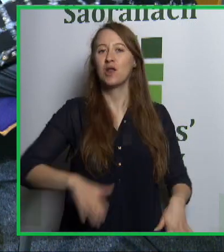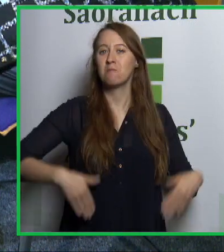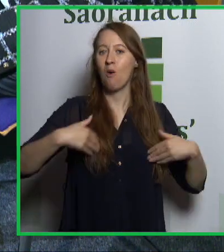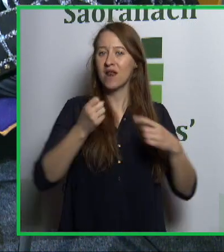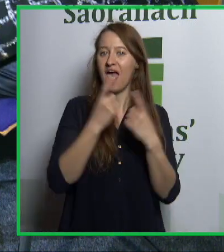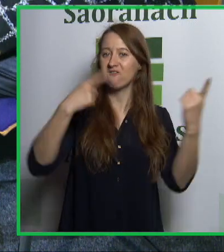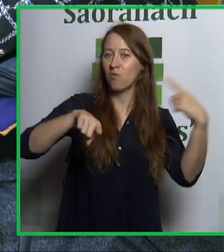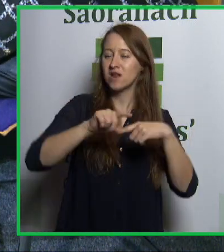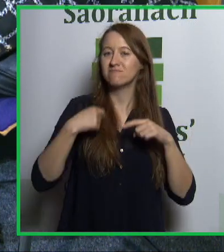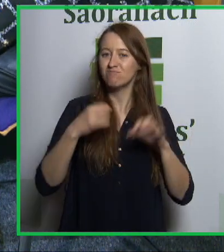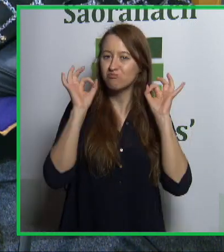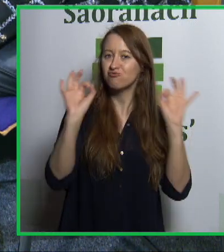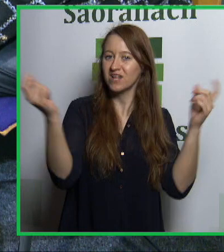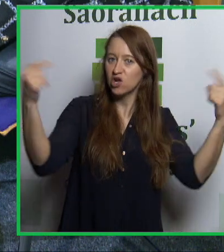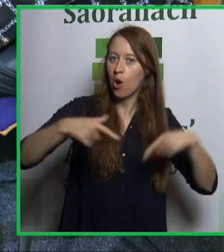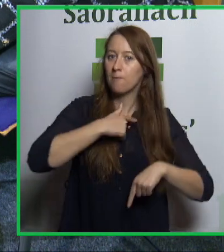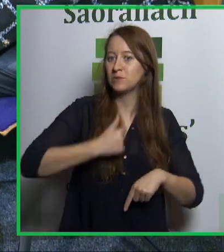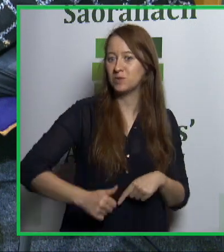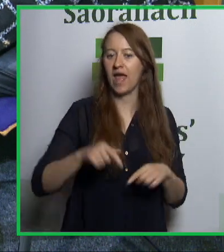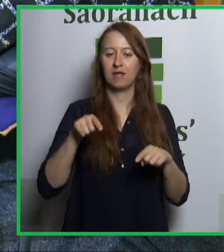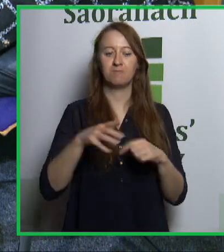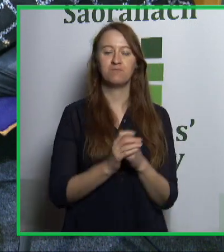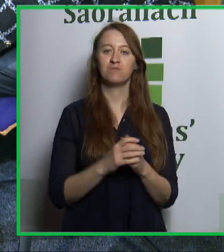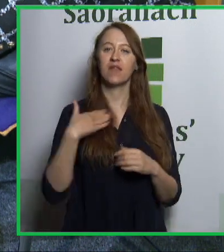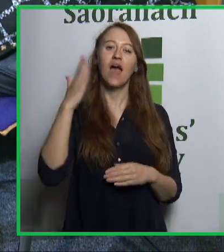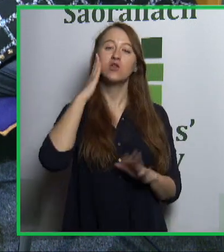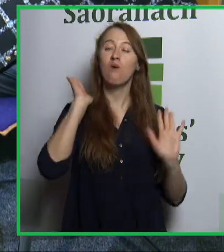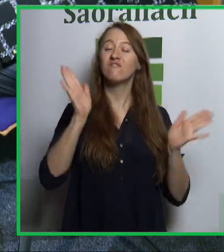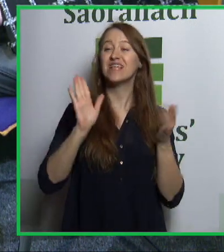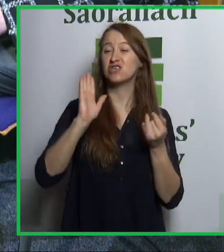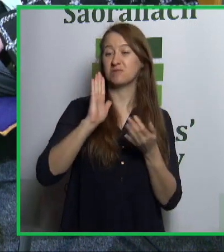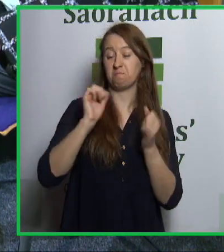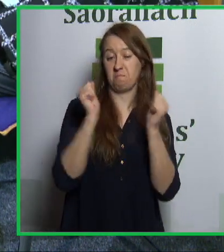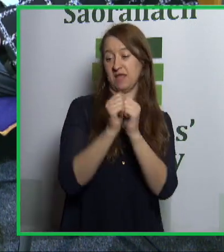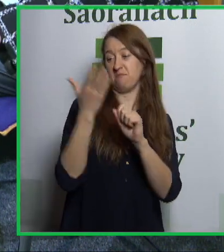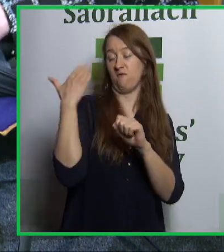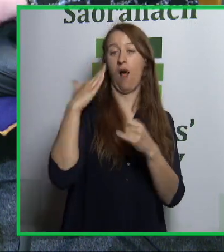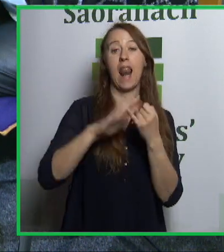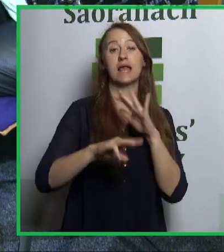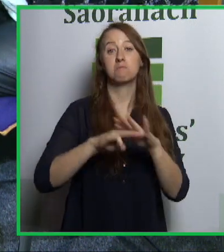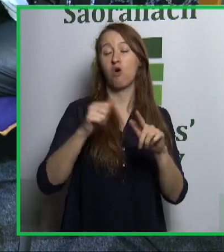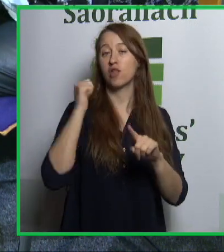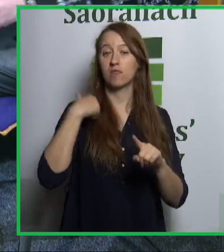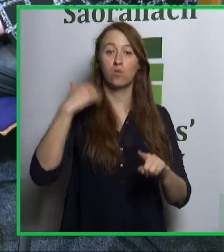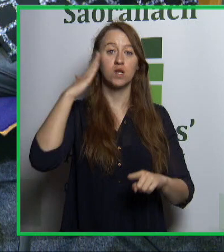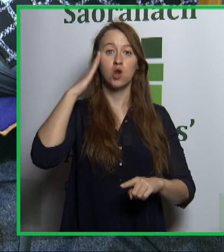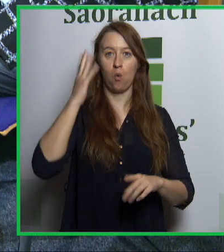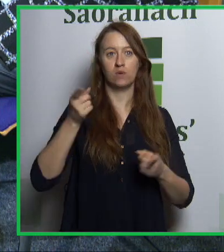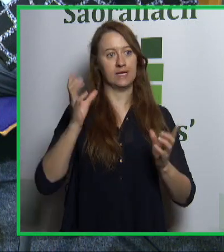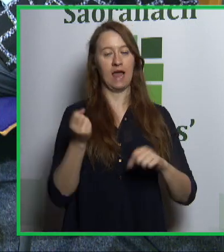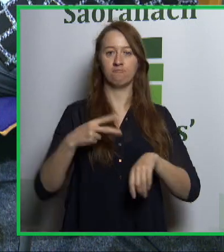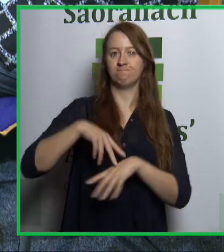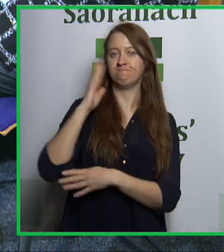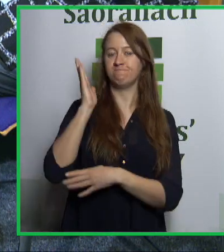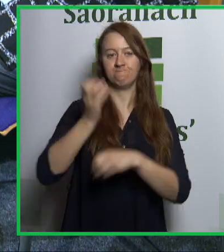to be with you here again. When we met last month, we had an incredible lineup of speakers who were helping us to set the